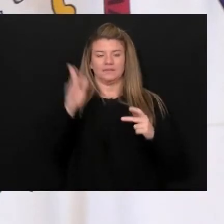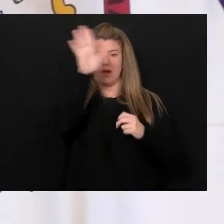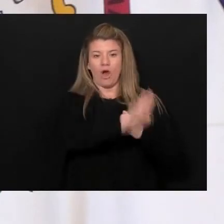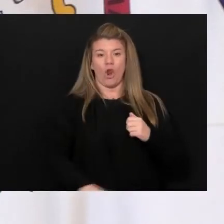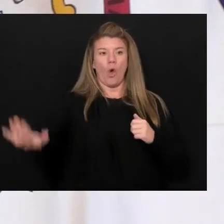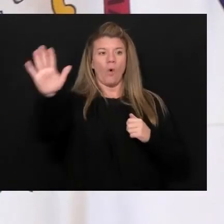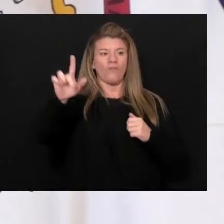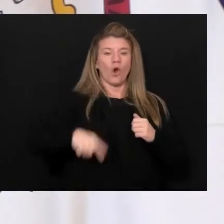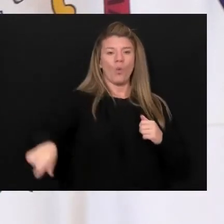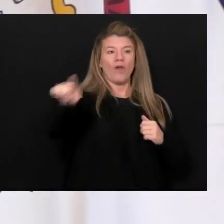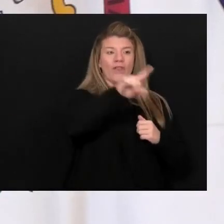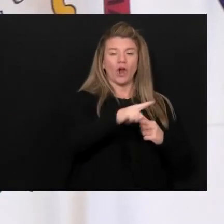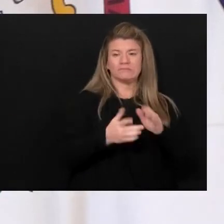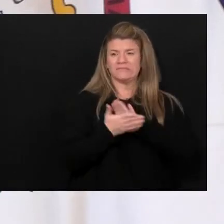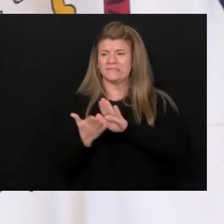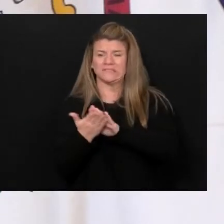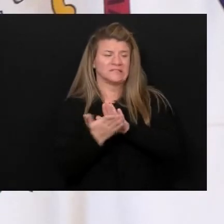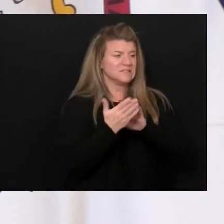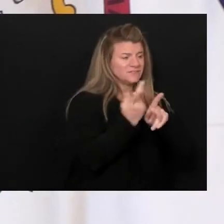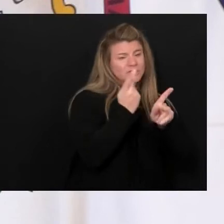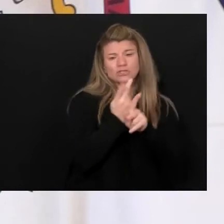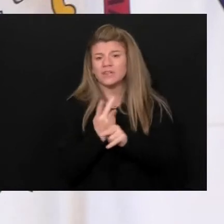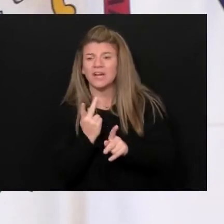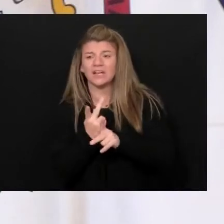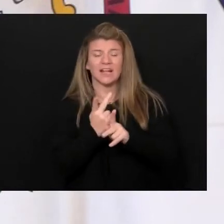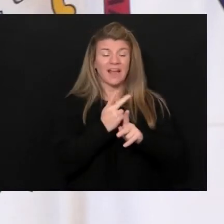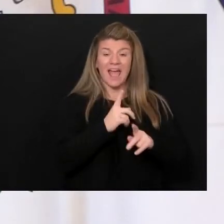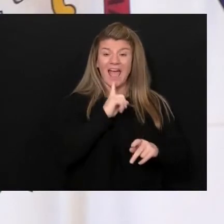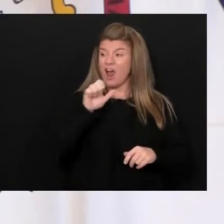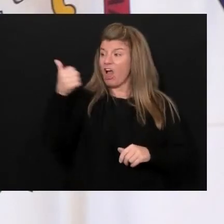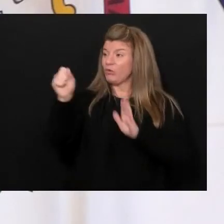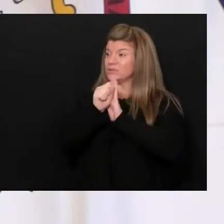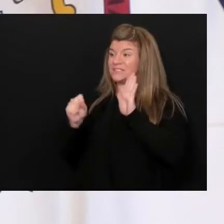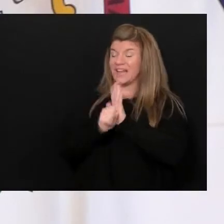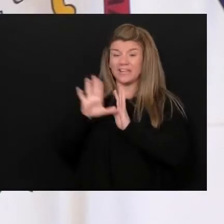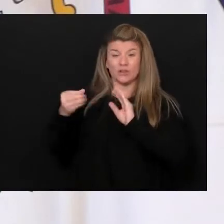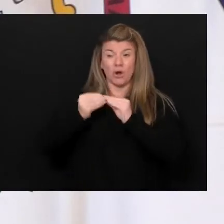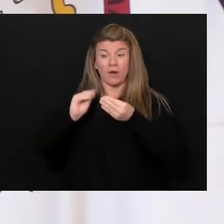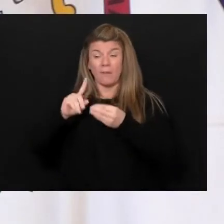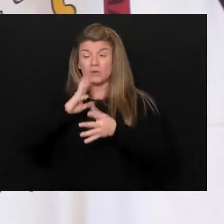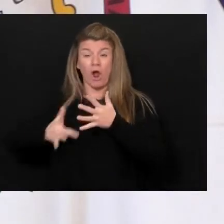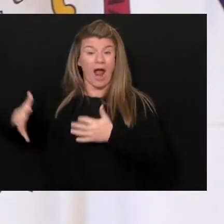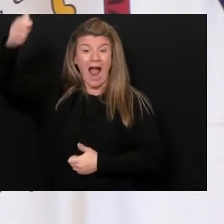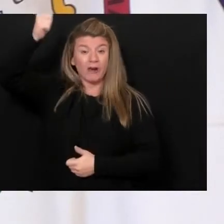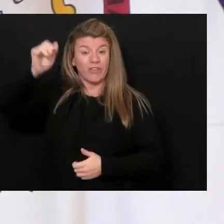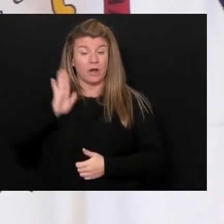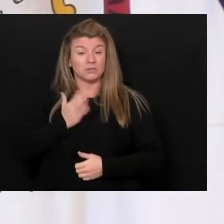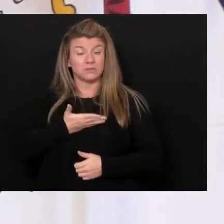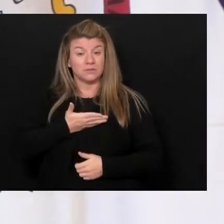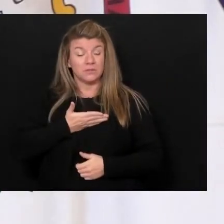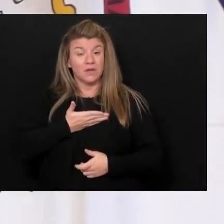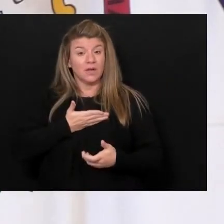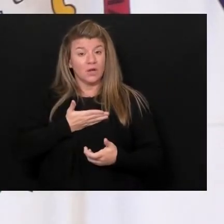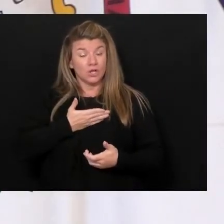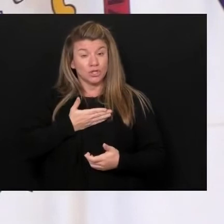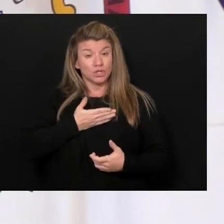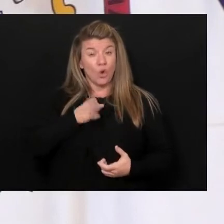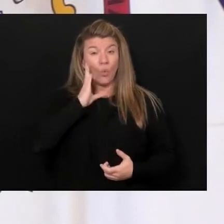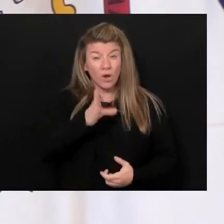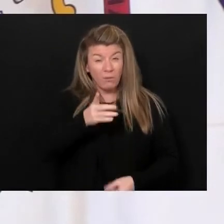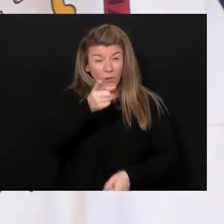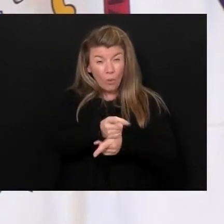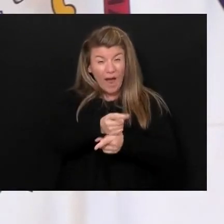that is running rampant beyond belief above West Virginia, would it be the right thing to say that